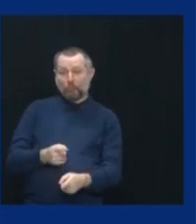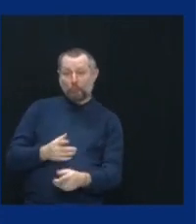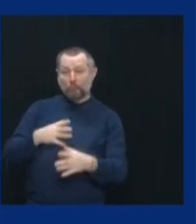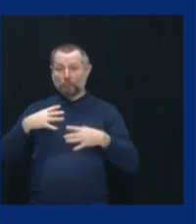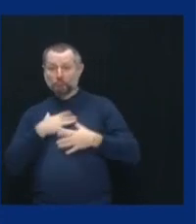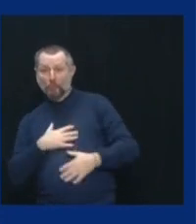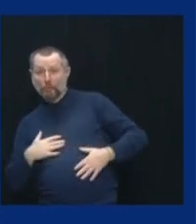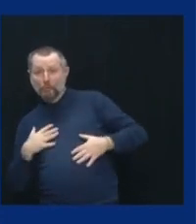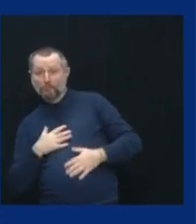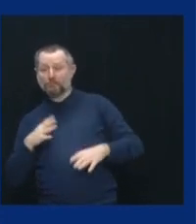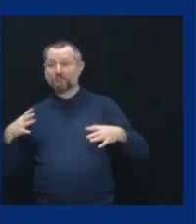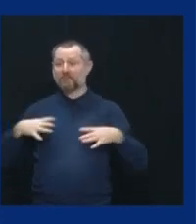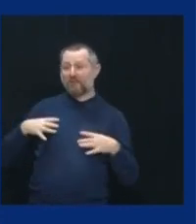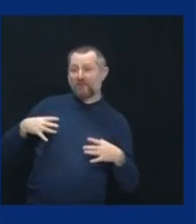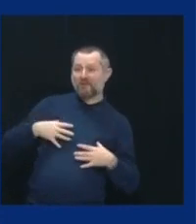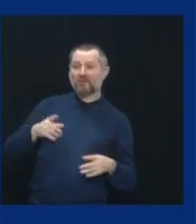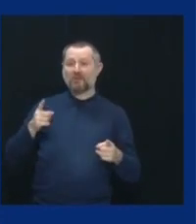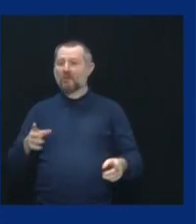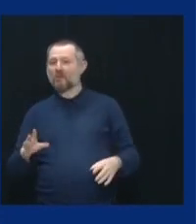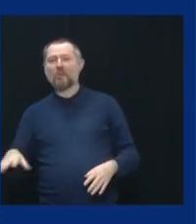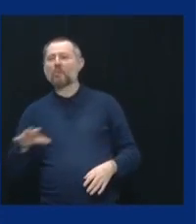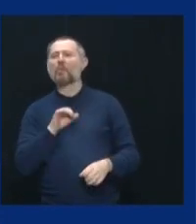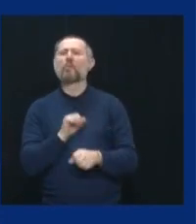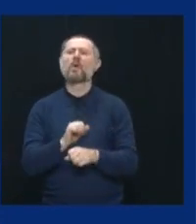were here every day.